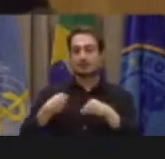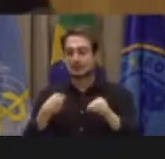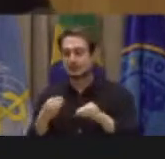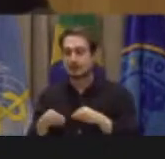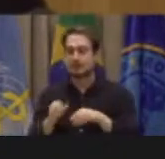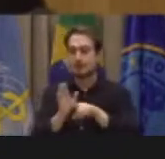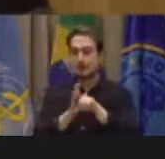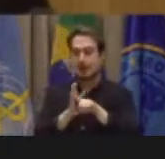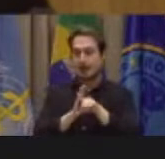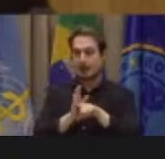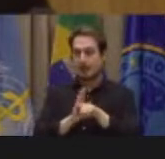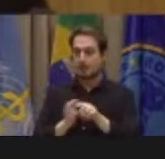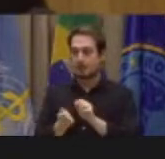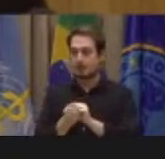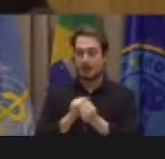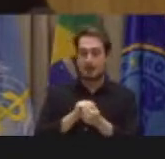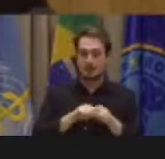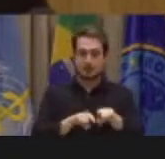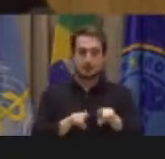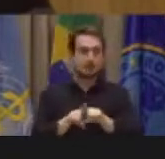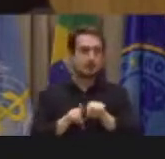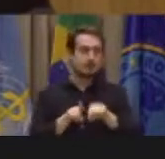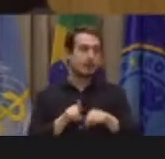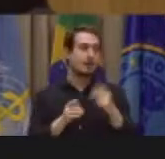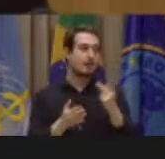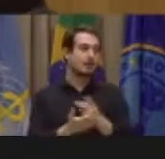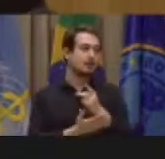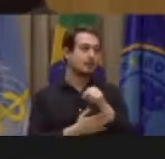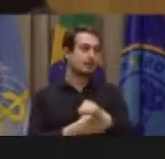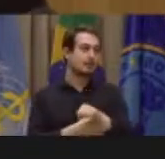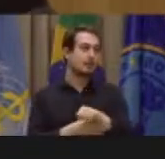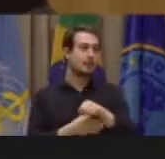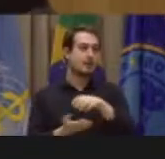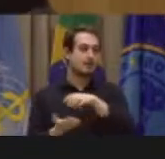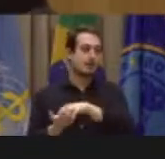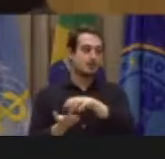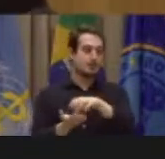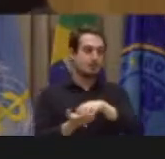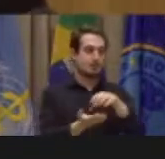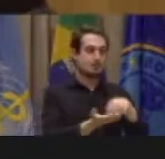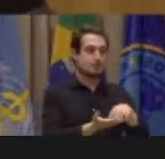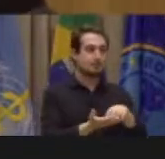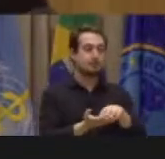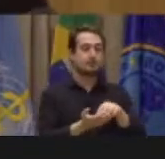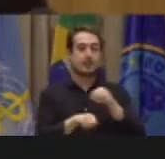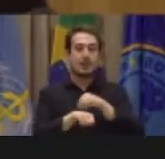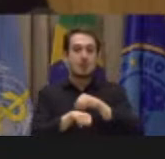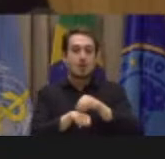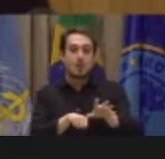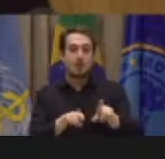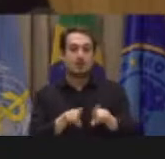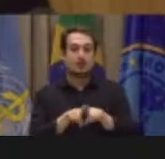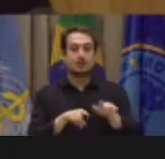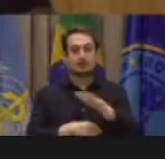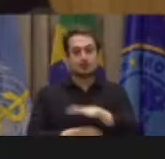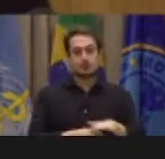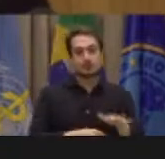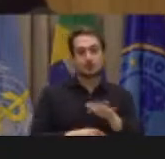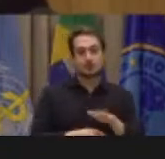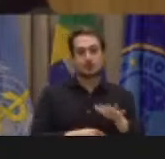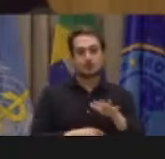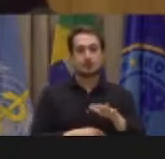have to do a lot of research, and we have to see what's happening in each center, and we have to